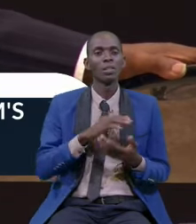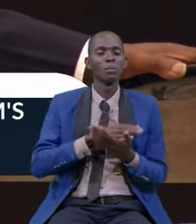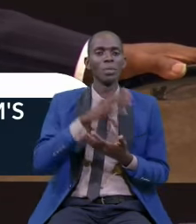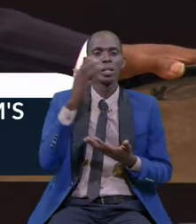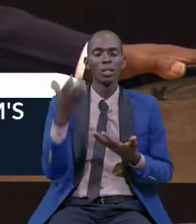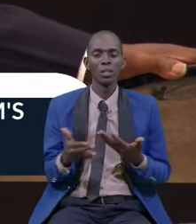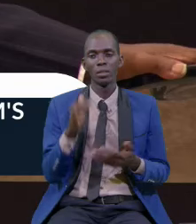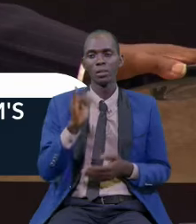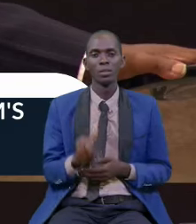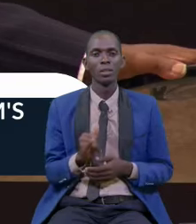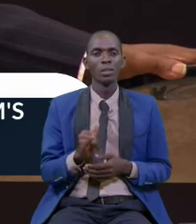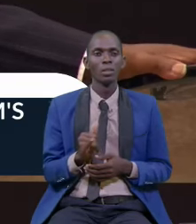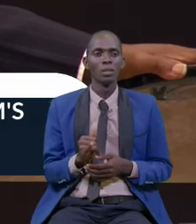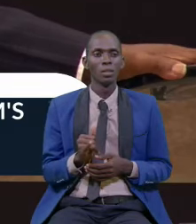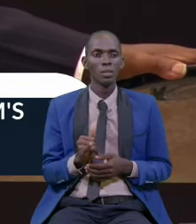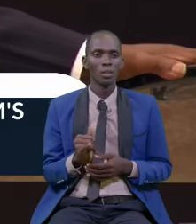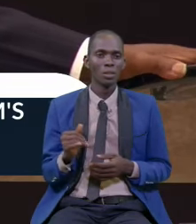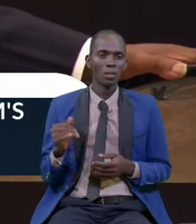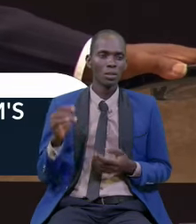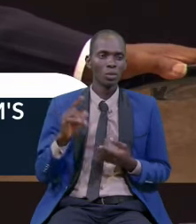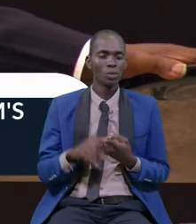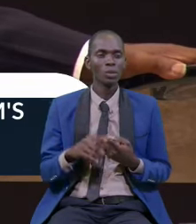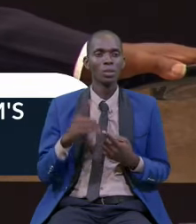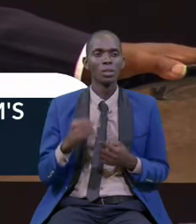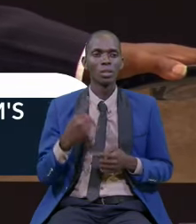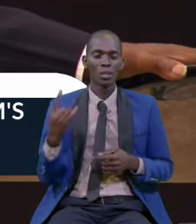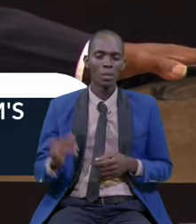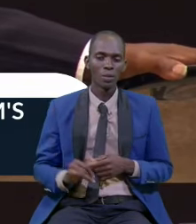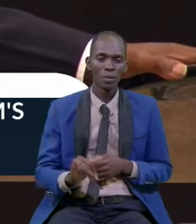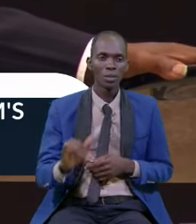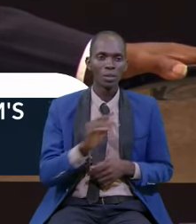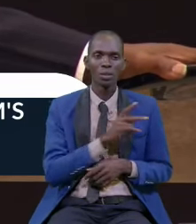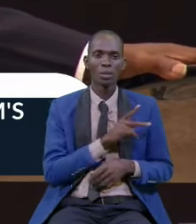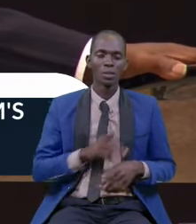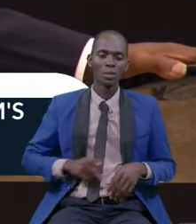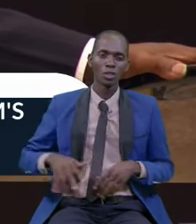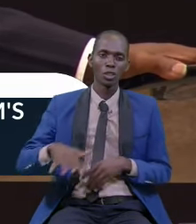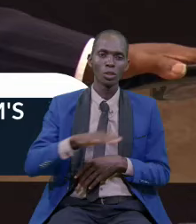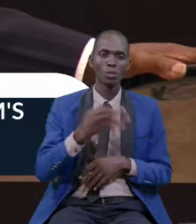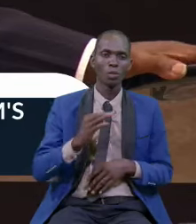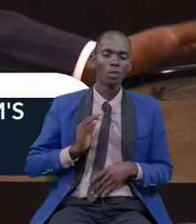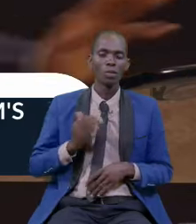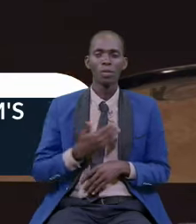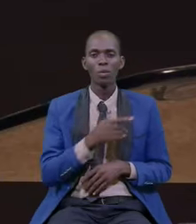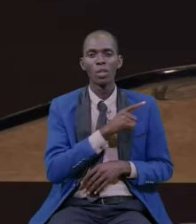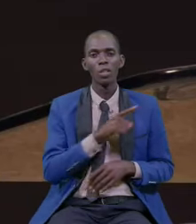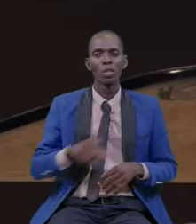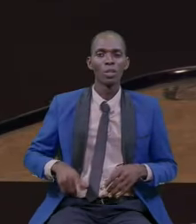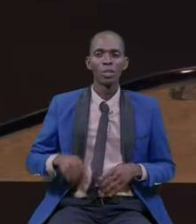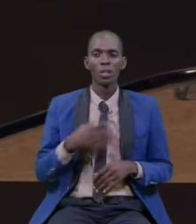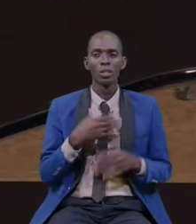abundantly into the everlasting kingdom of our Lord